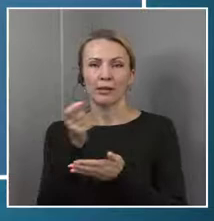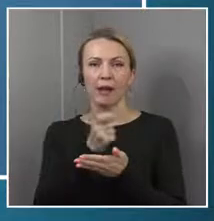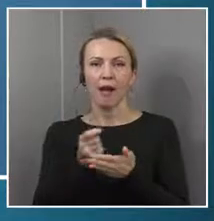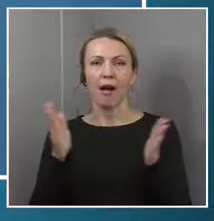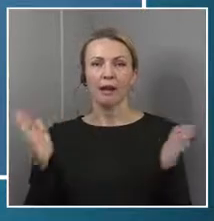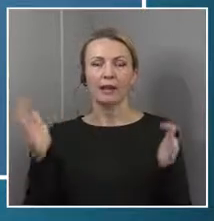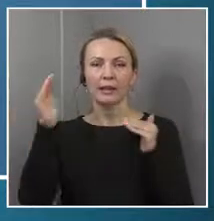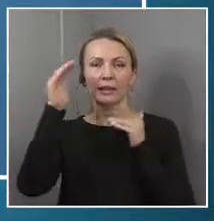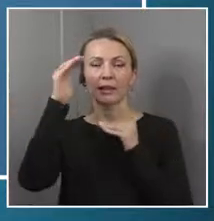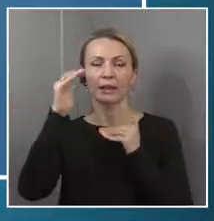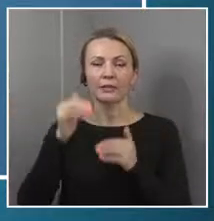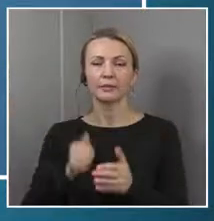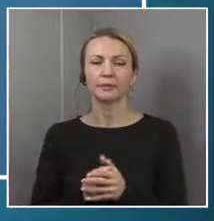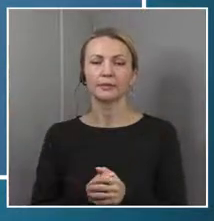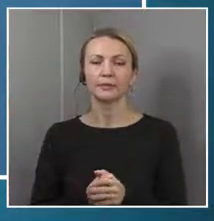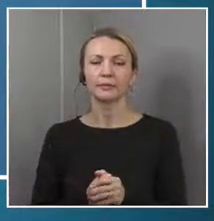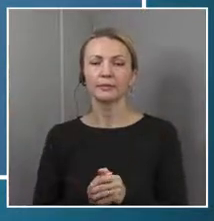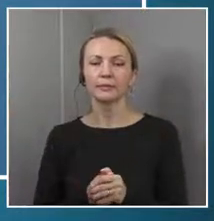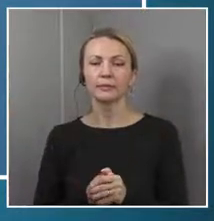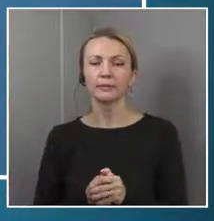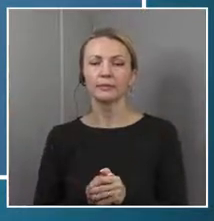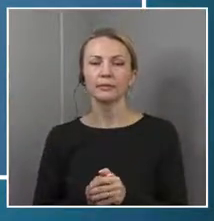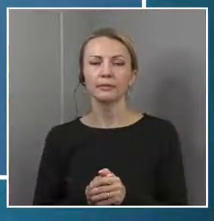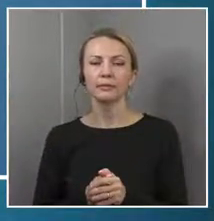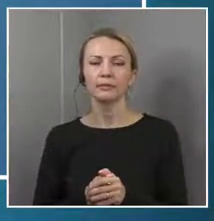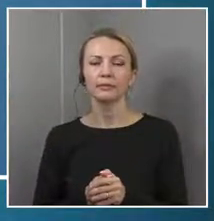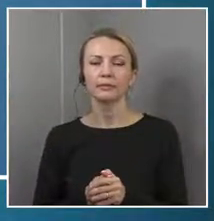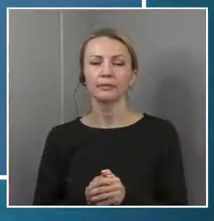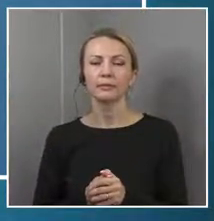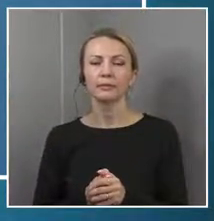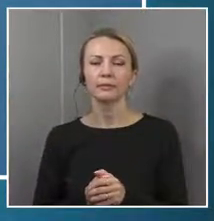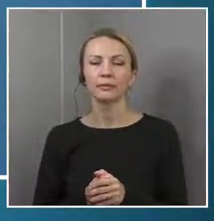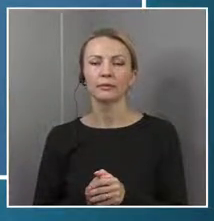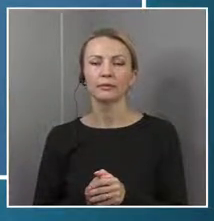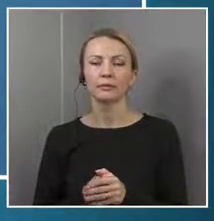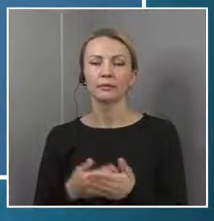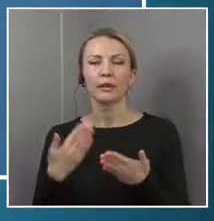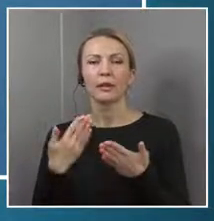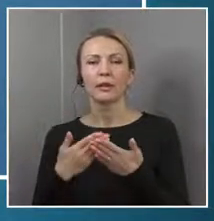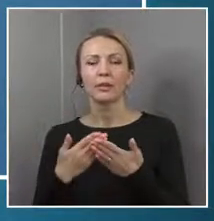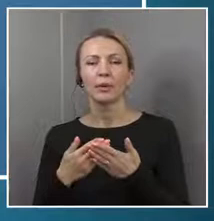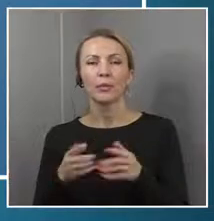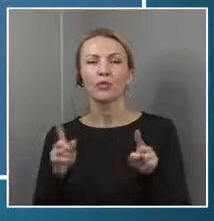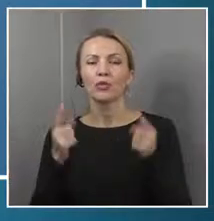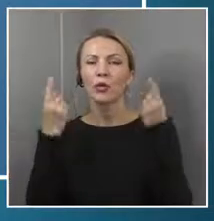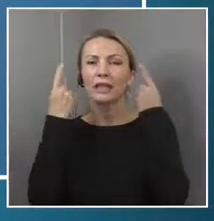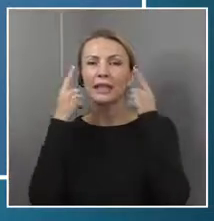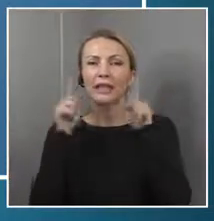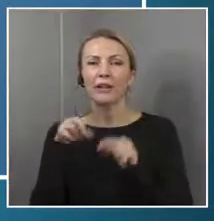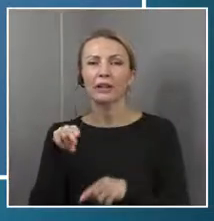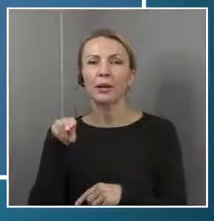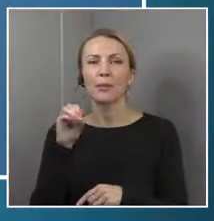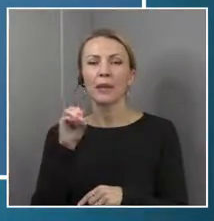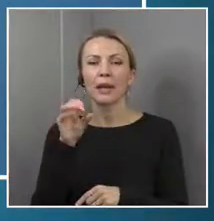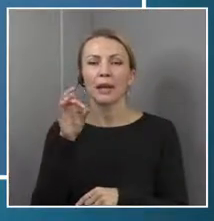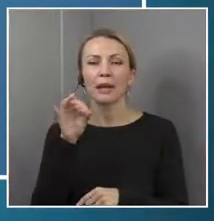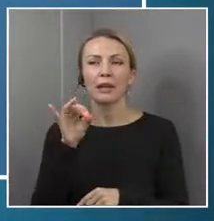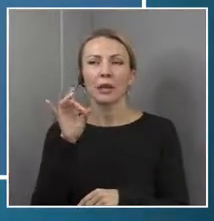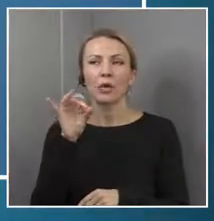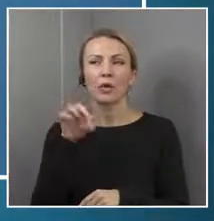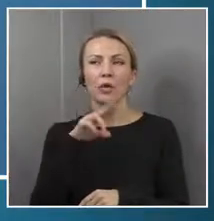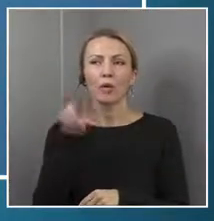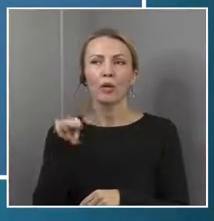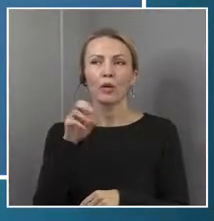they also see that there are really important artists like Beeple, or so